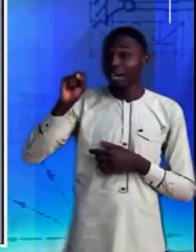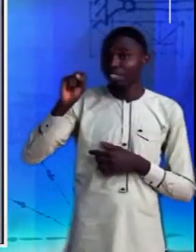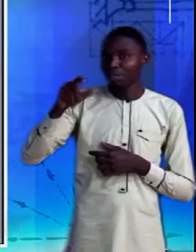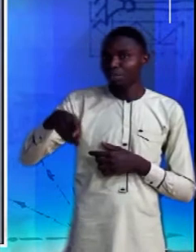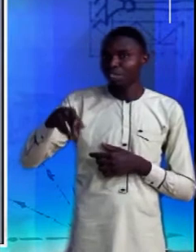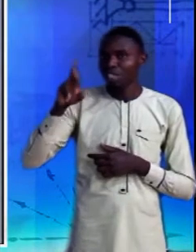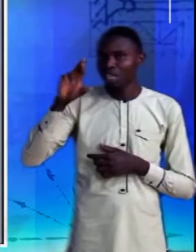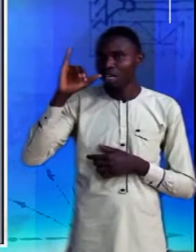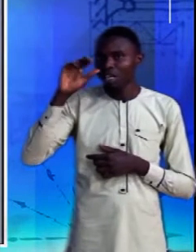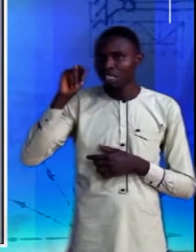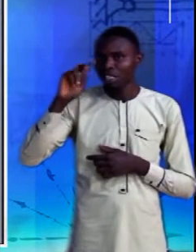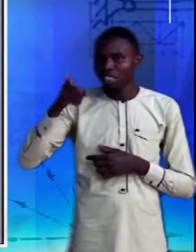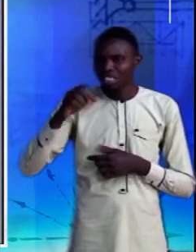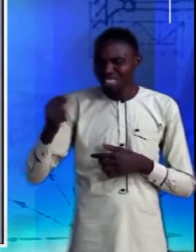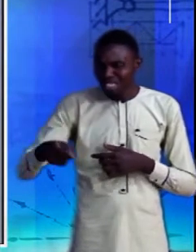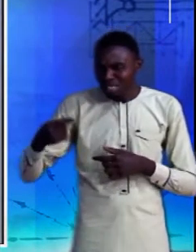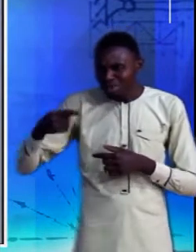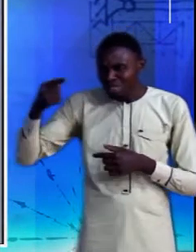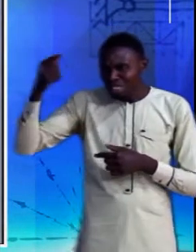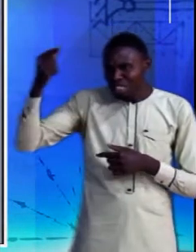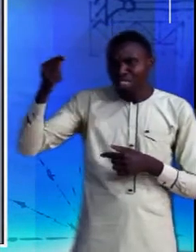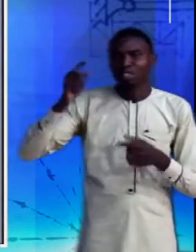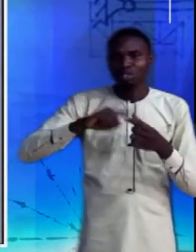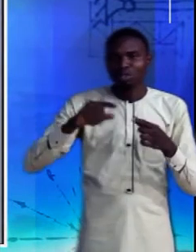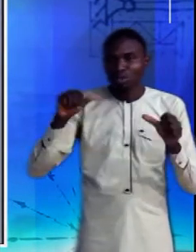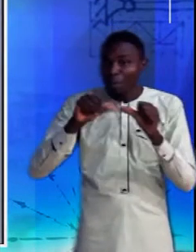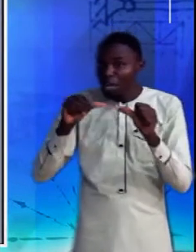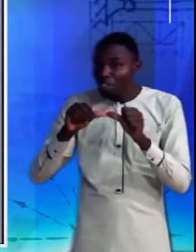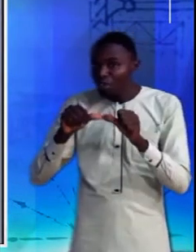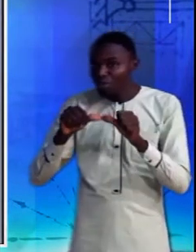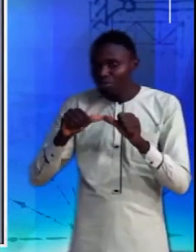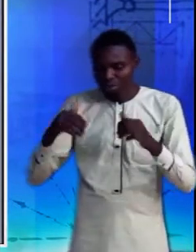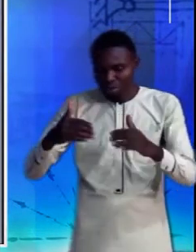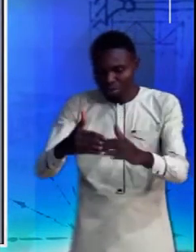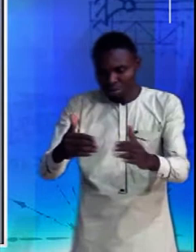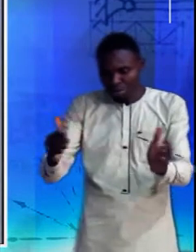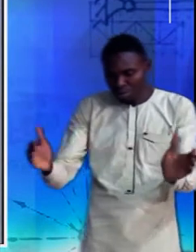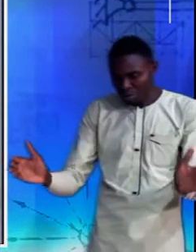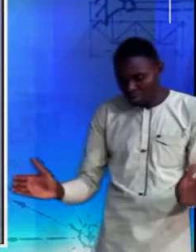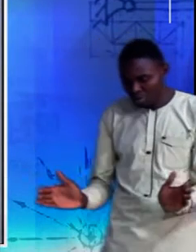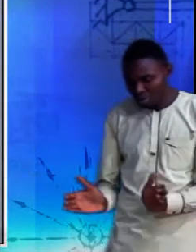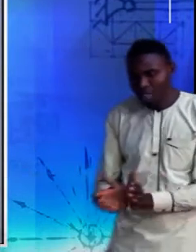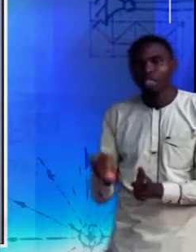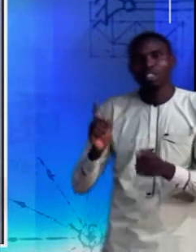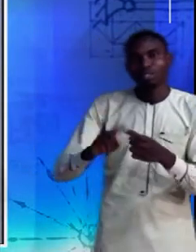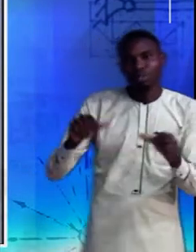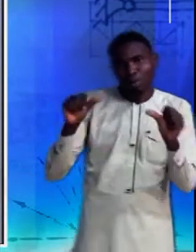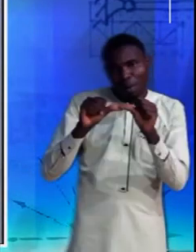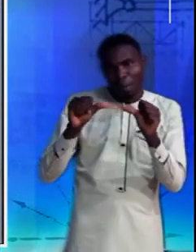micro. That one is no longer used at this level because we cannot even,